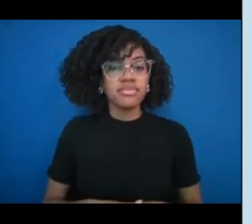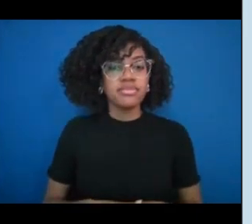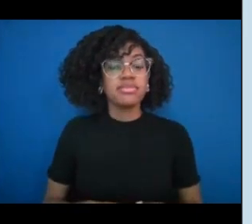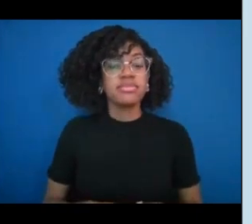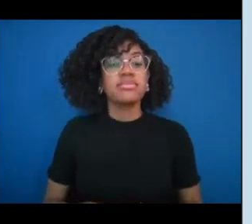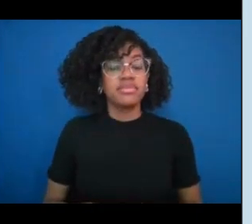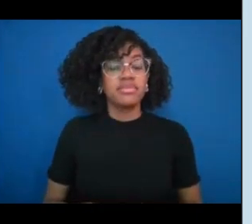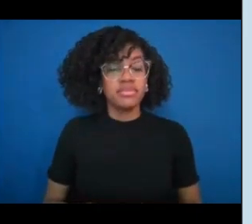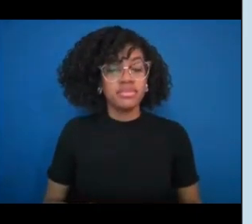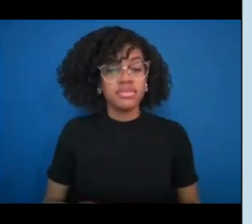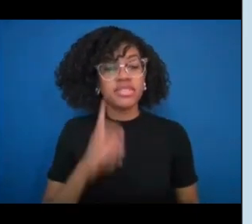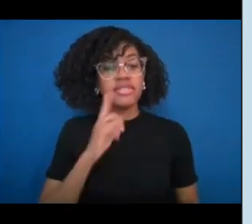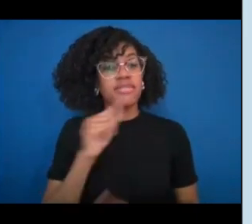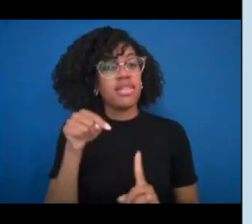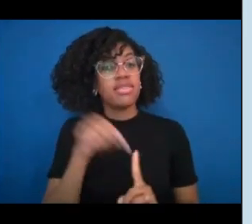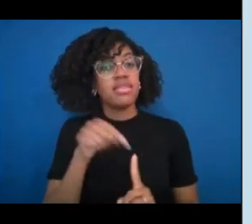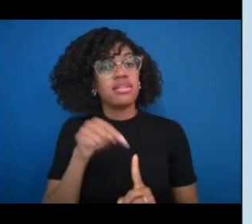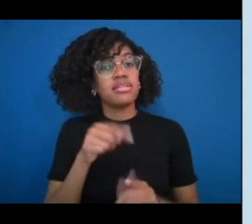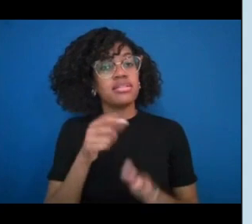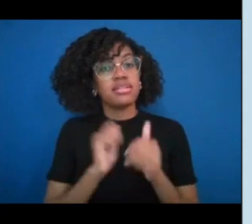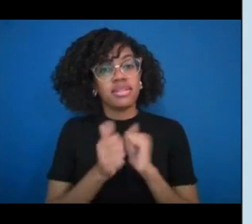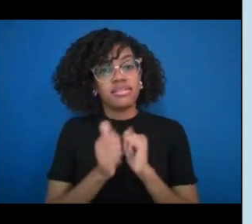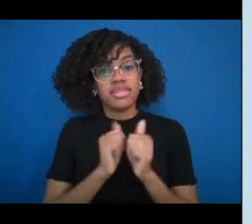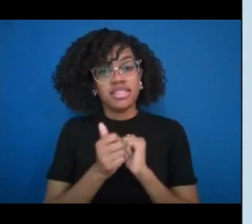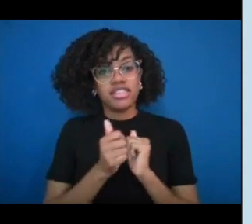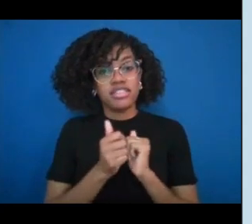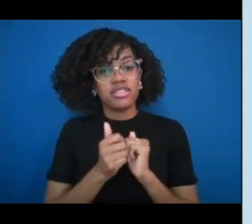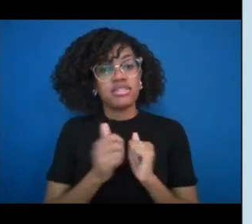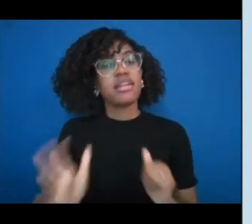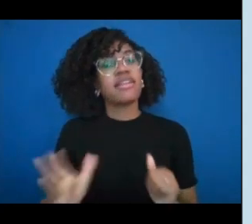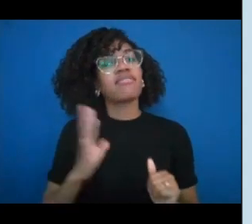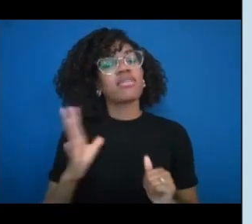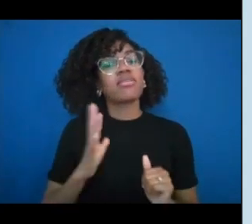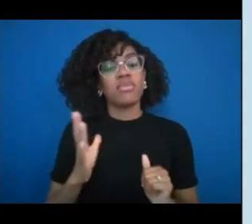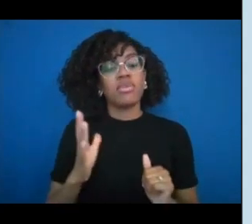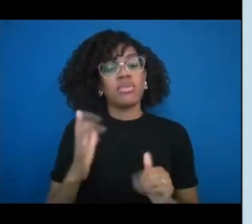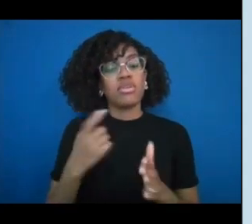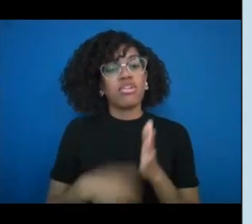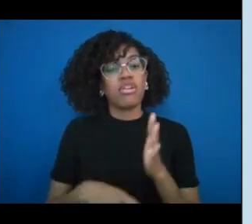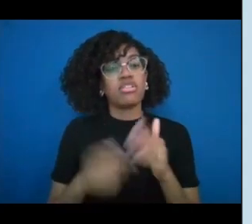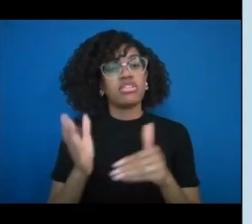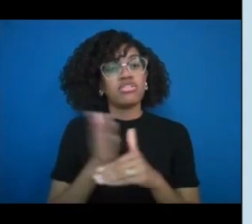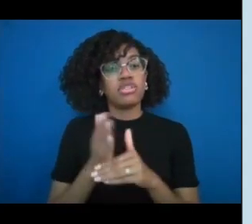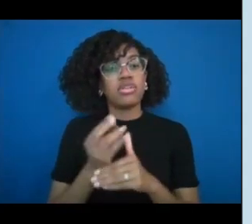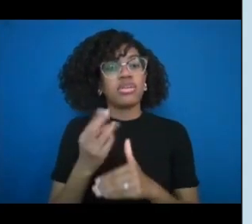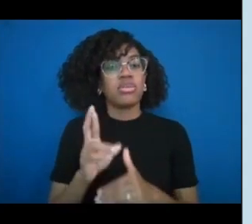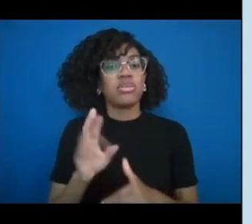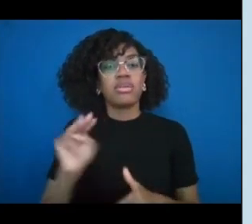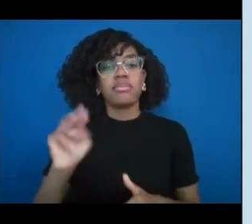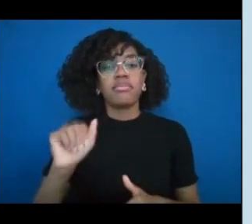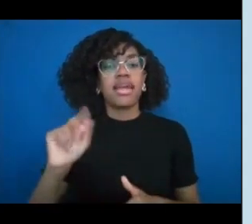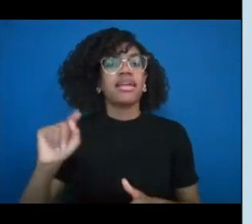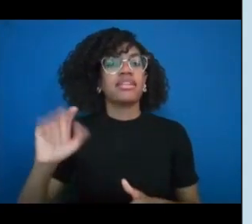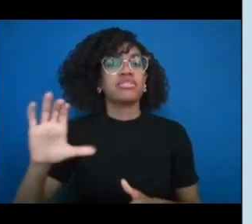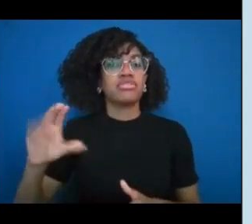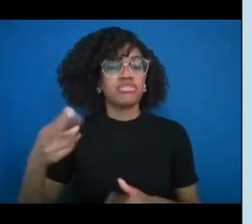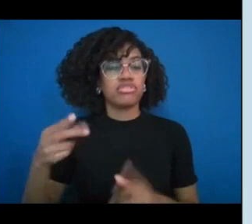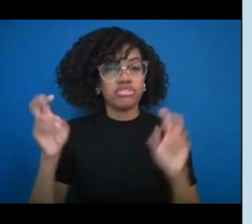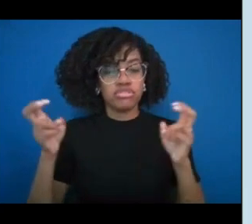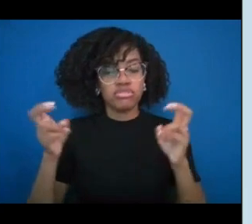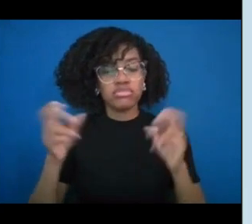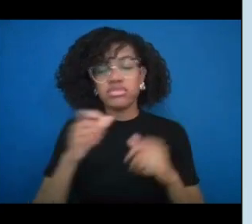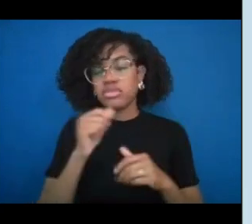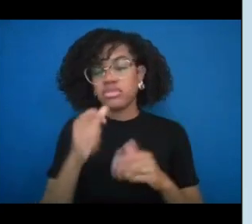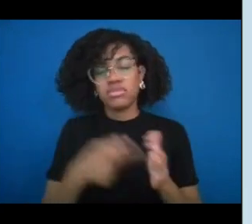For this competition, formal cost sharing, also known as match, is not